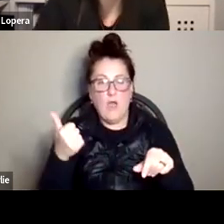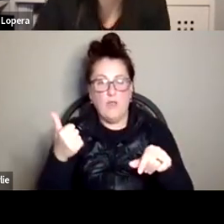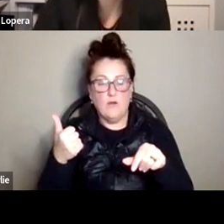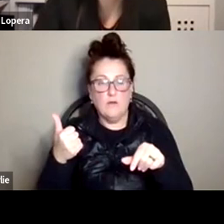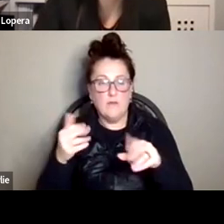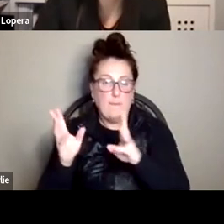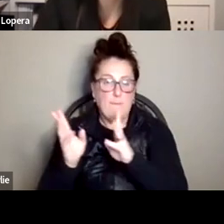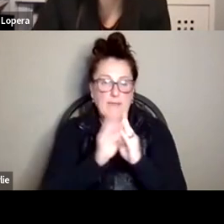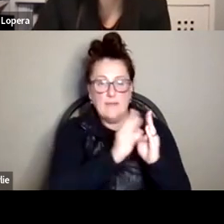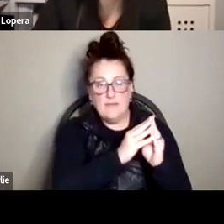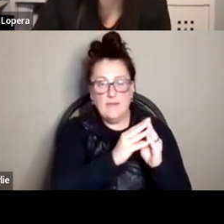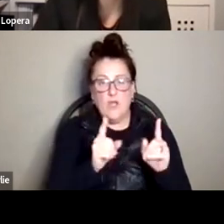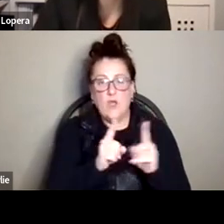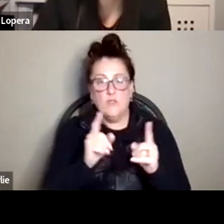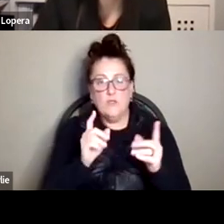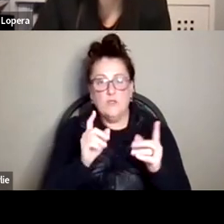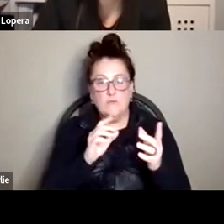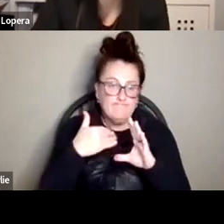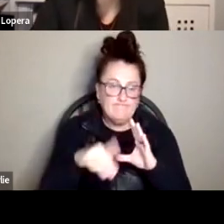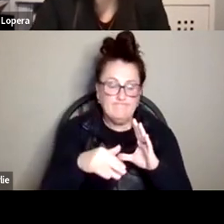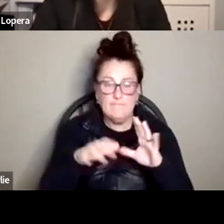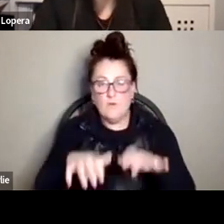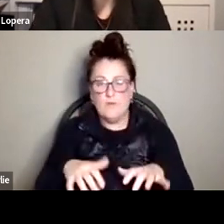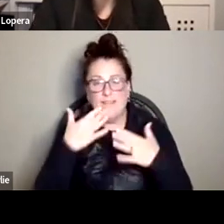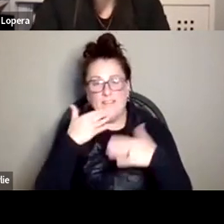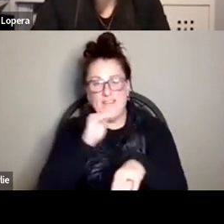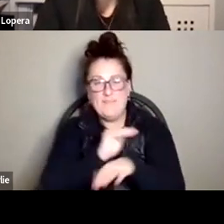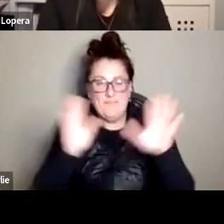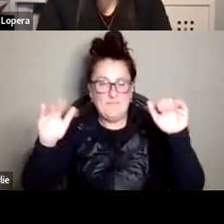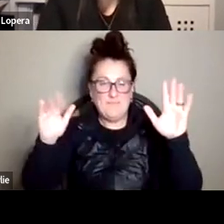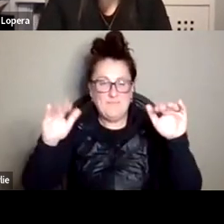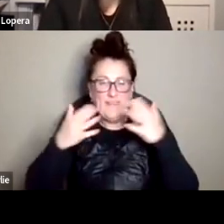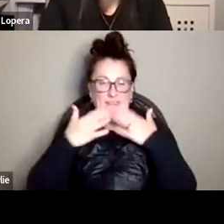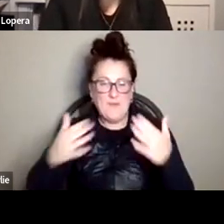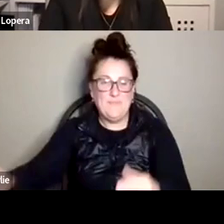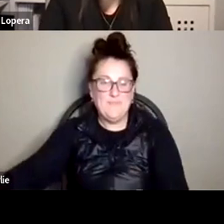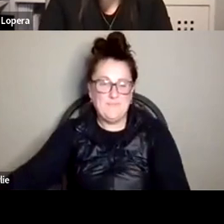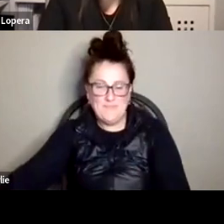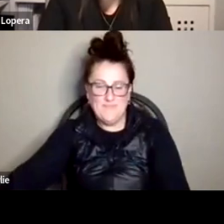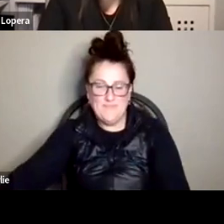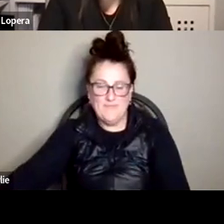venues, and then participate also in writing. Okay, good night, everybody. Thank you so much for being here.